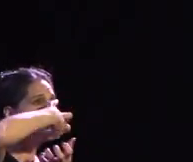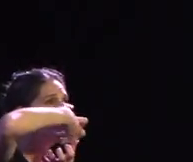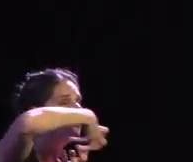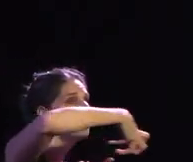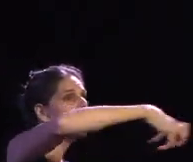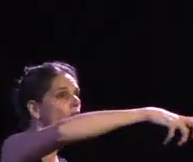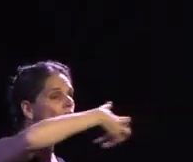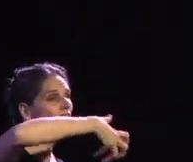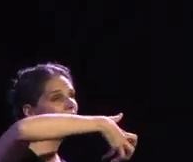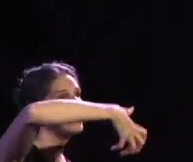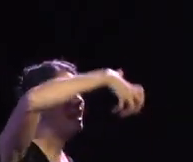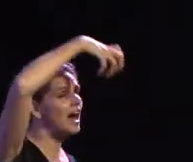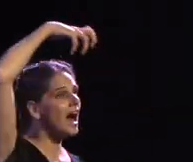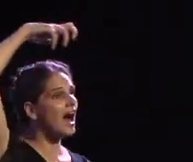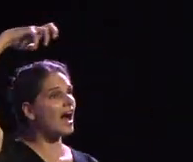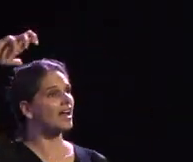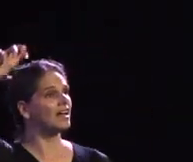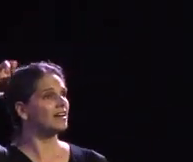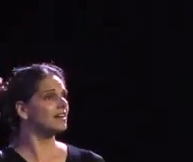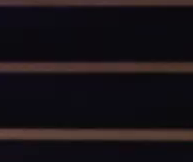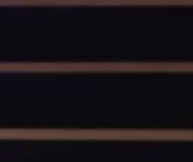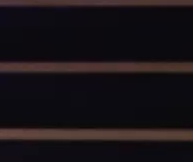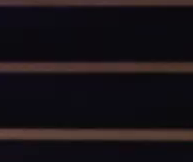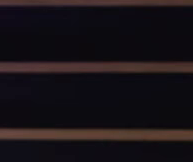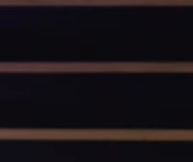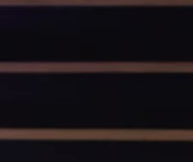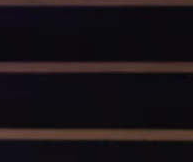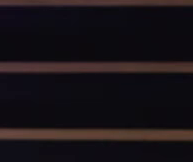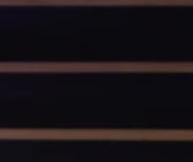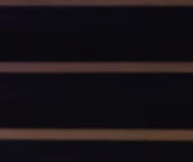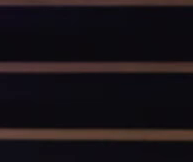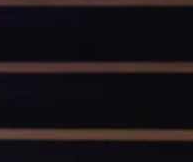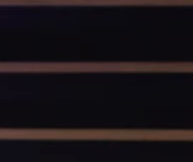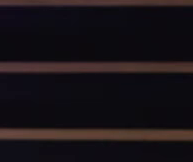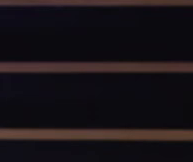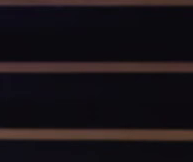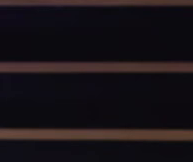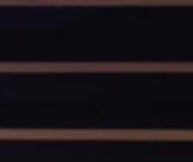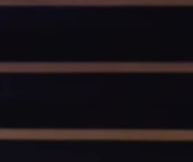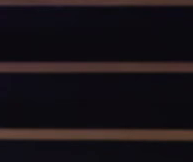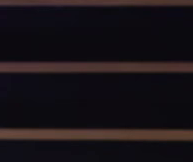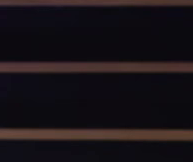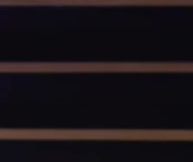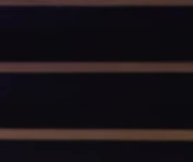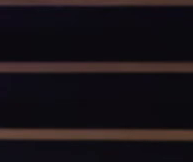silence, the roaring lion, Jesus, yours is the